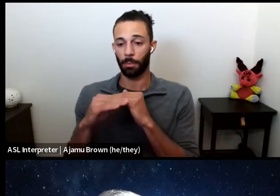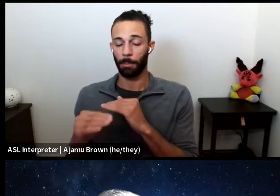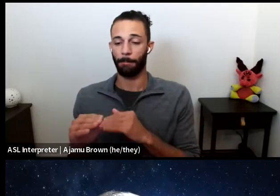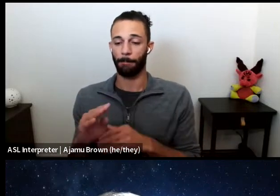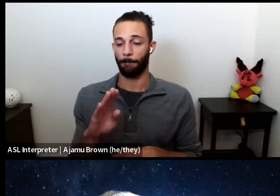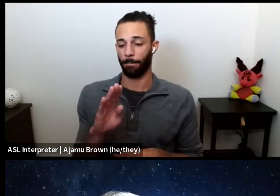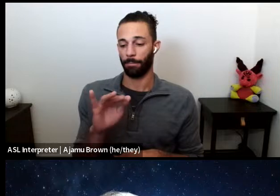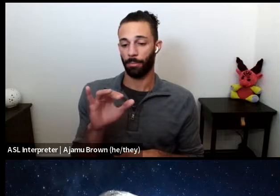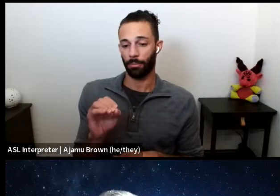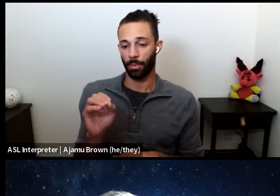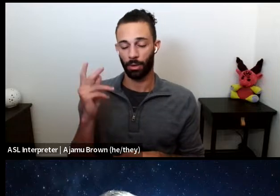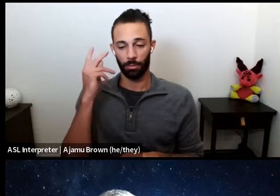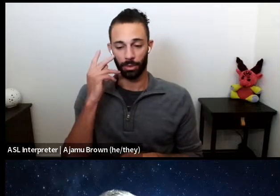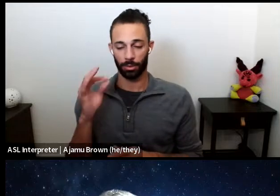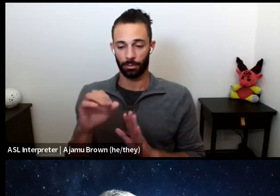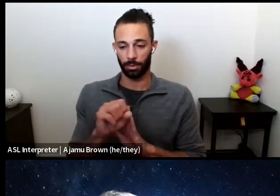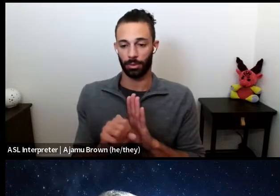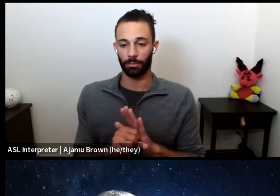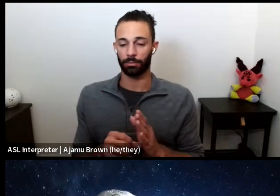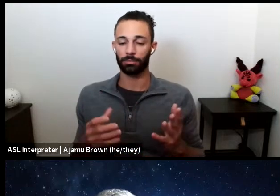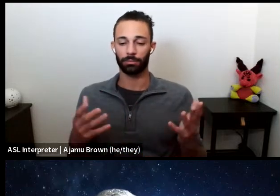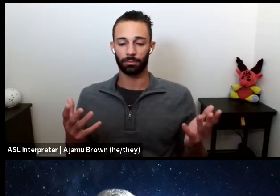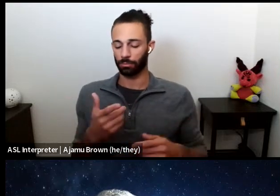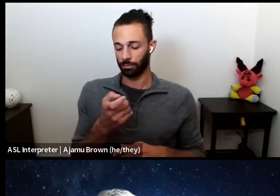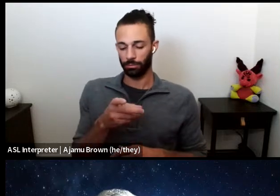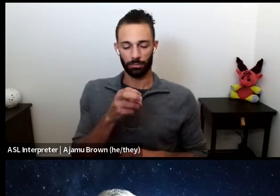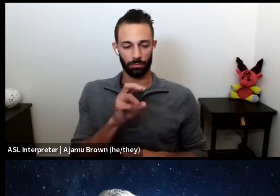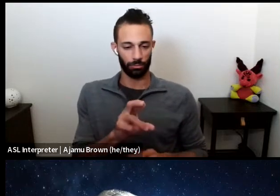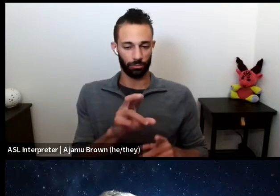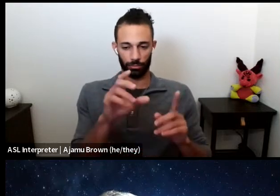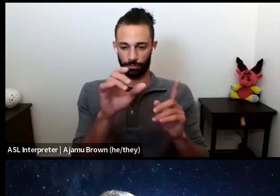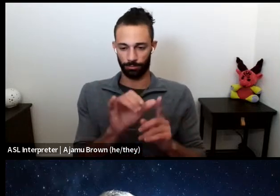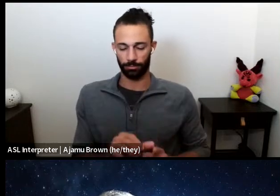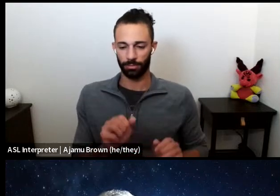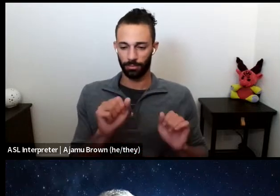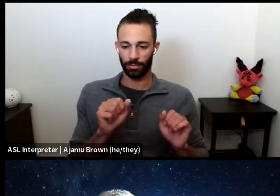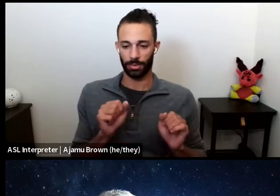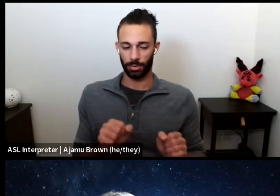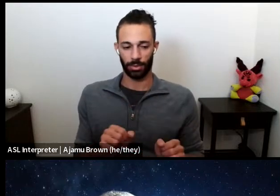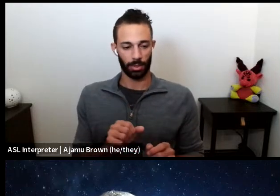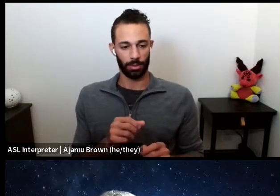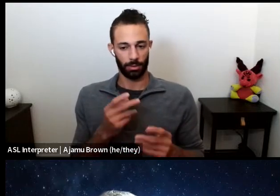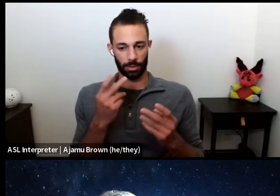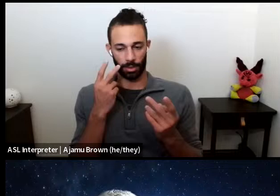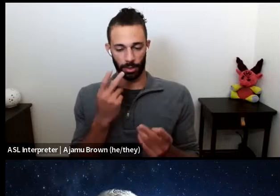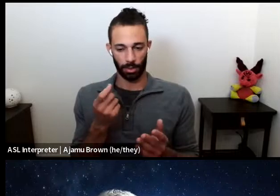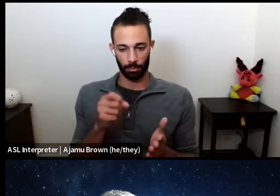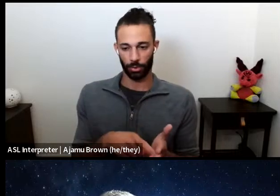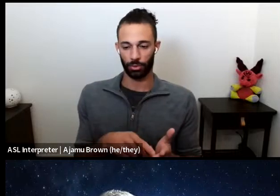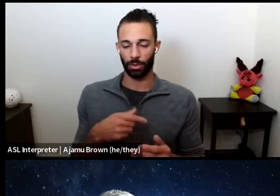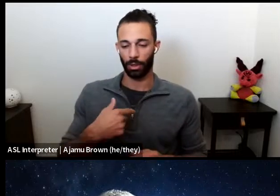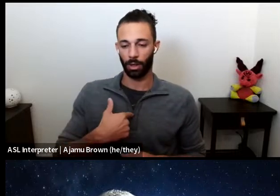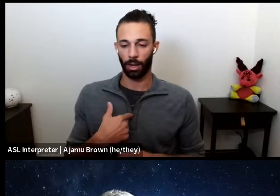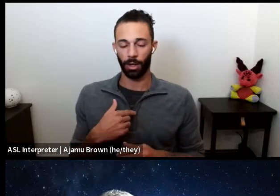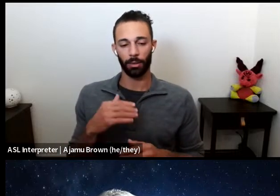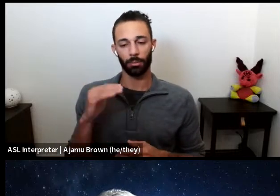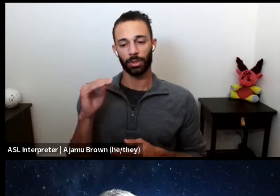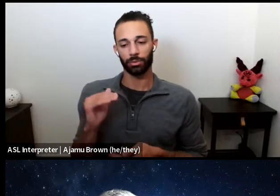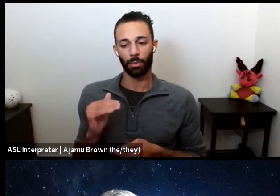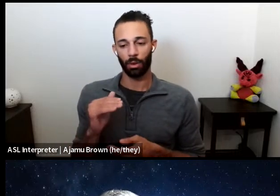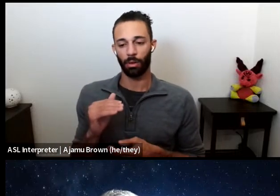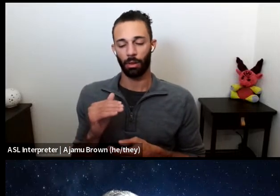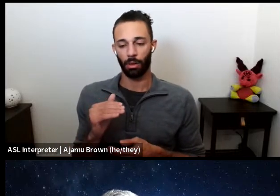state. What gender taxonomy can capture that I am a small being? But magic, though, put me in the